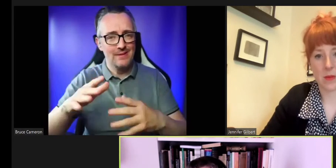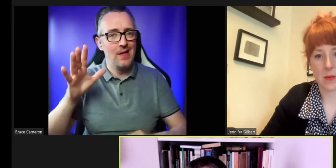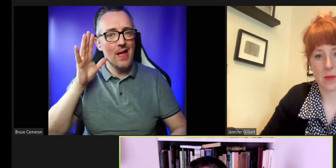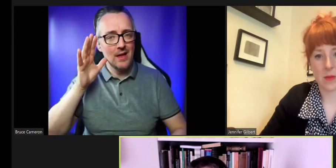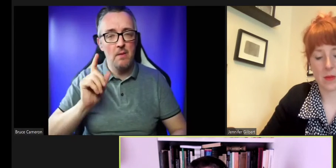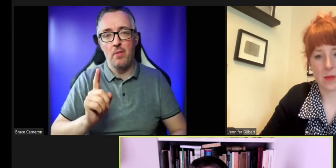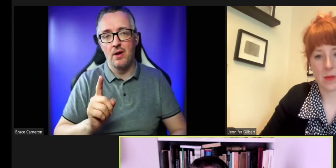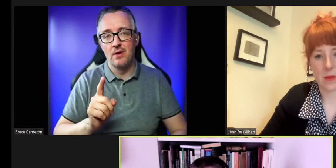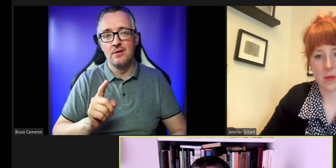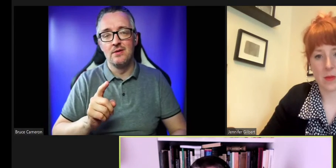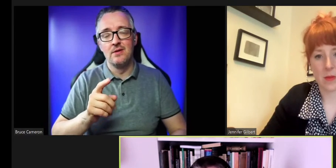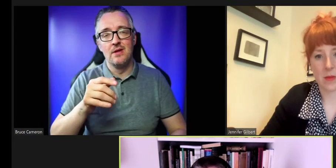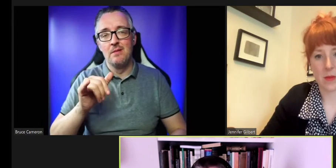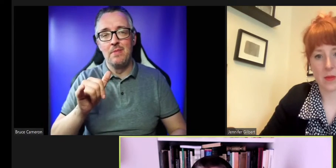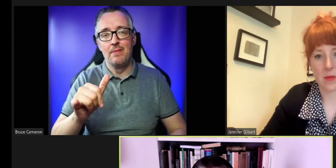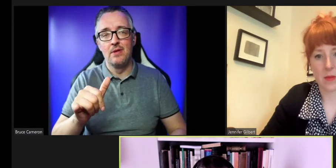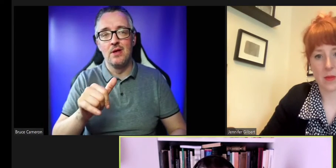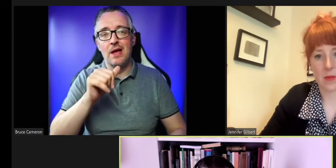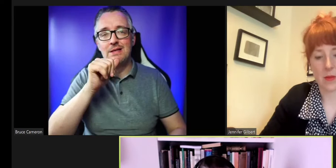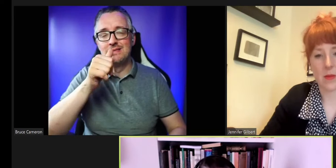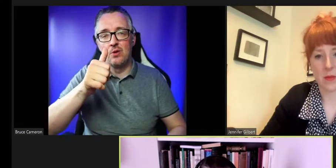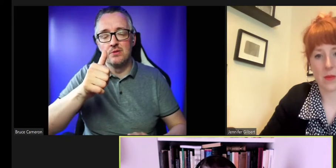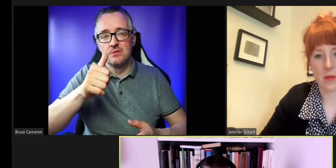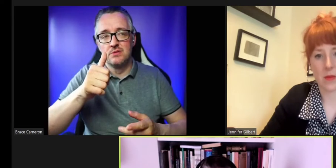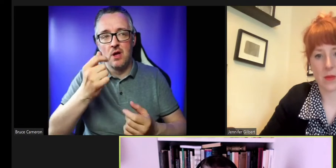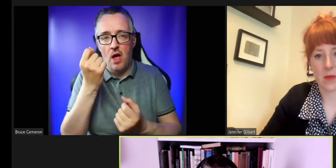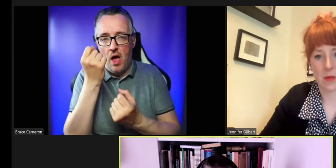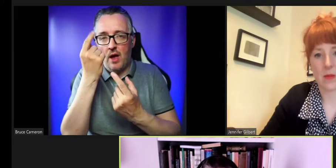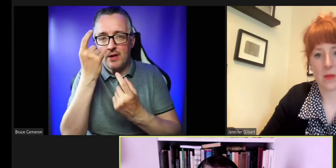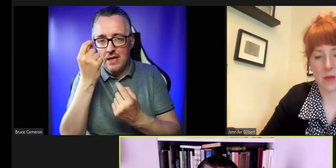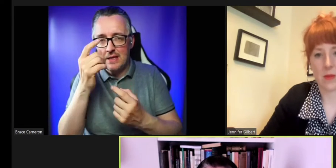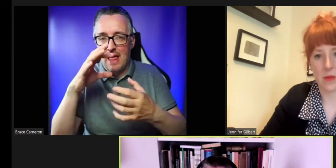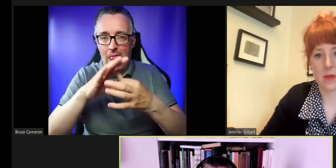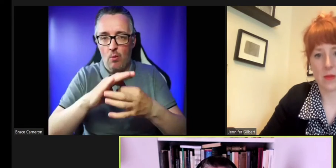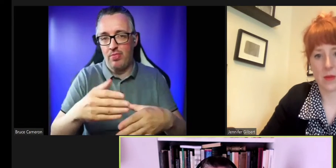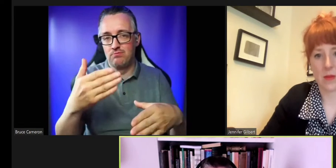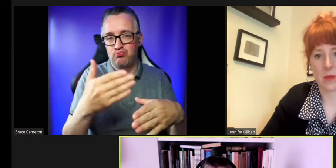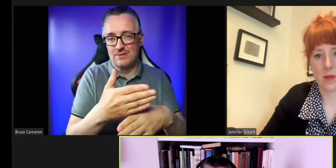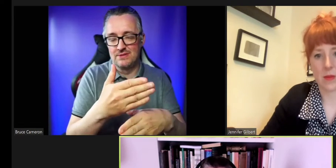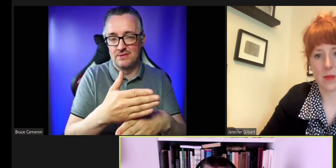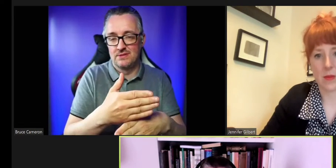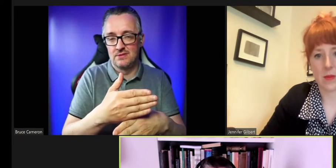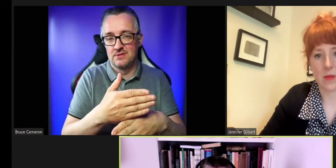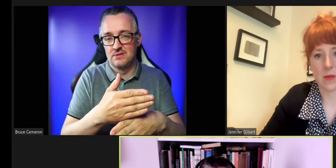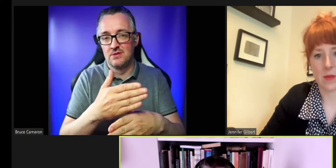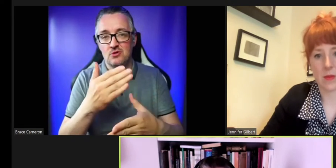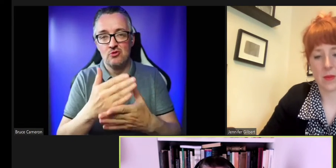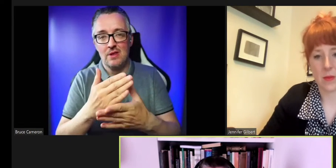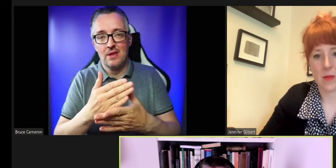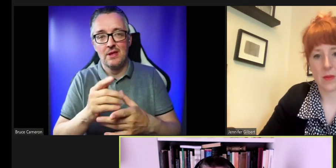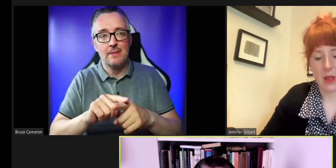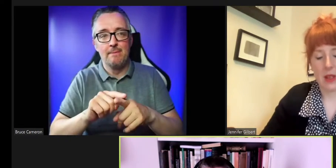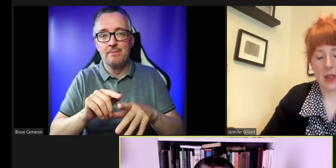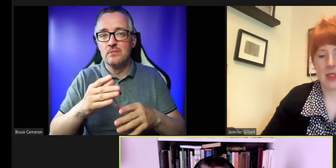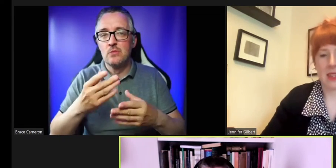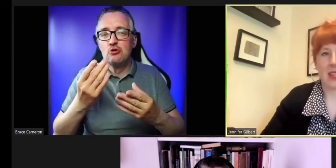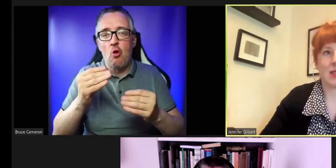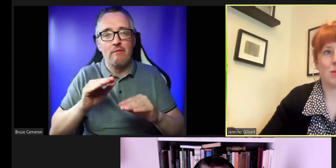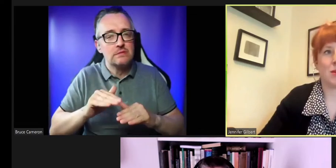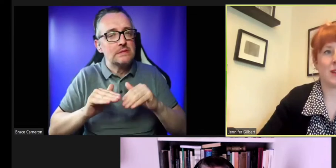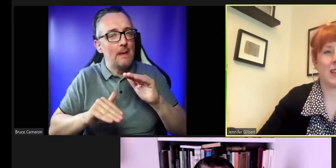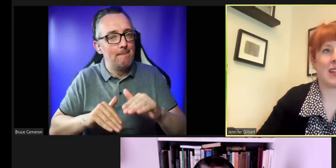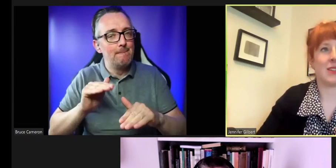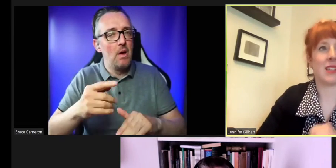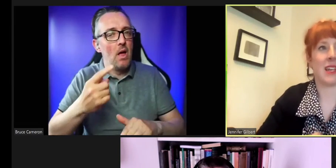they may very well not understand the practice side. So yeah, it's about gently, does it, I think. I think